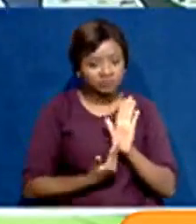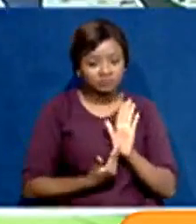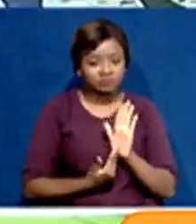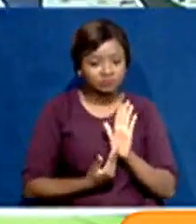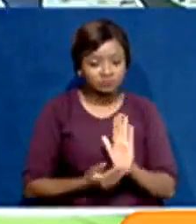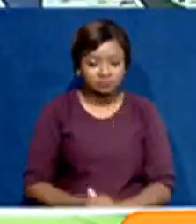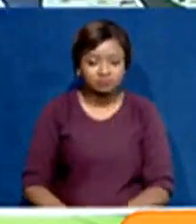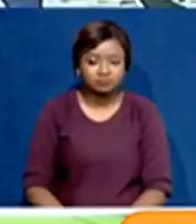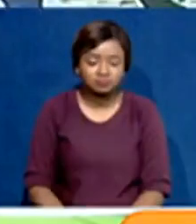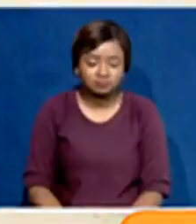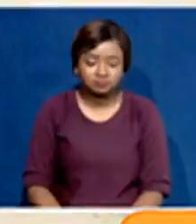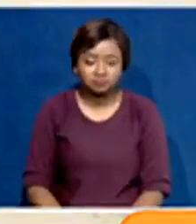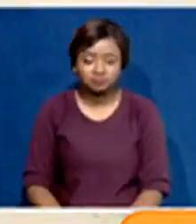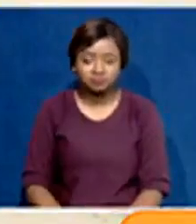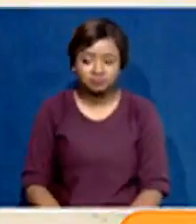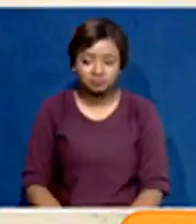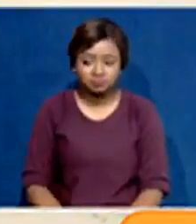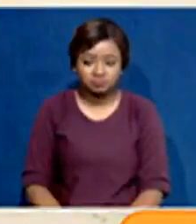guidelines.